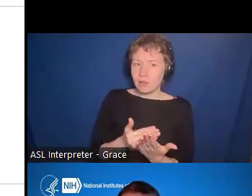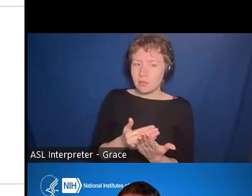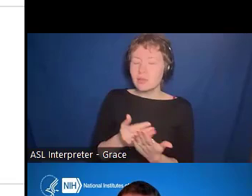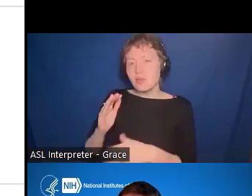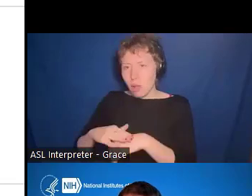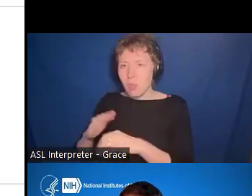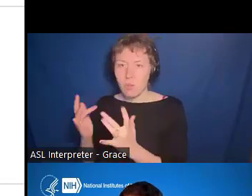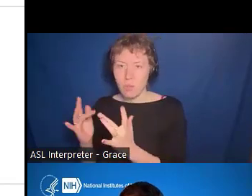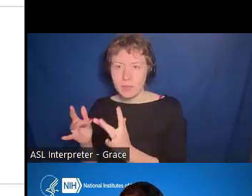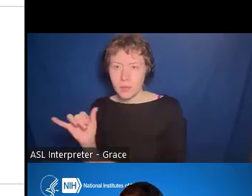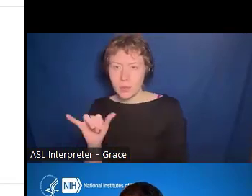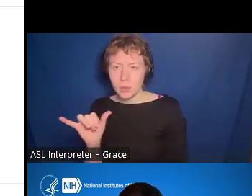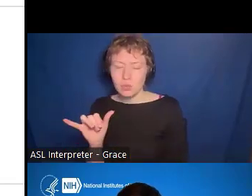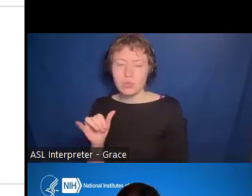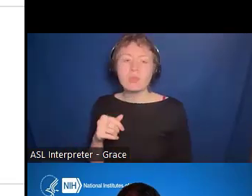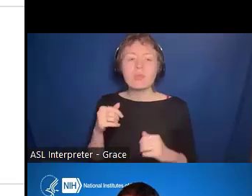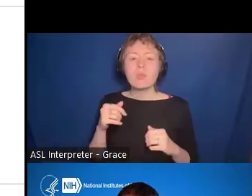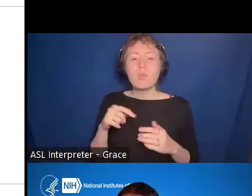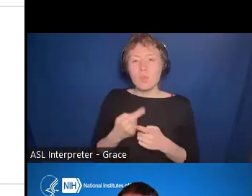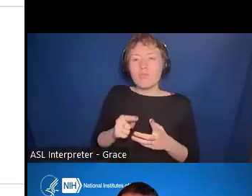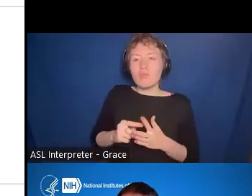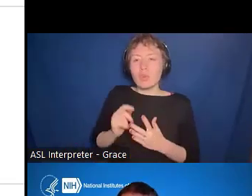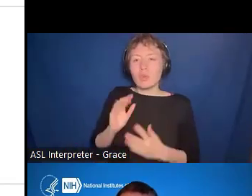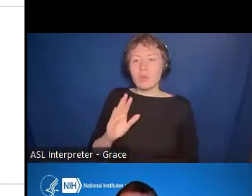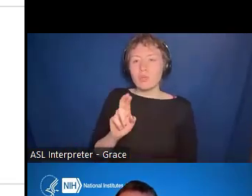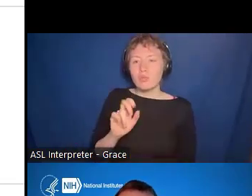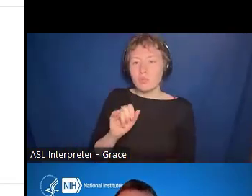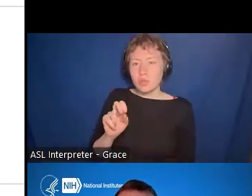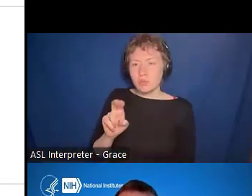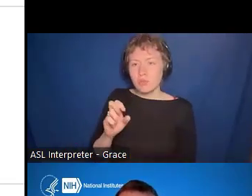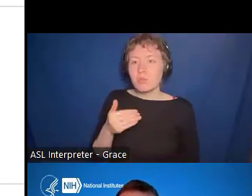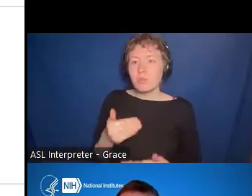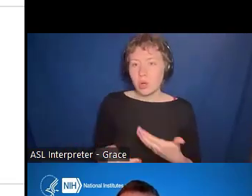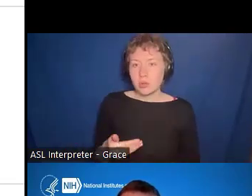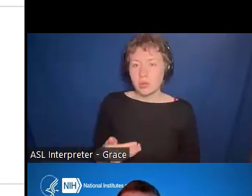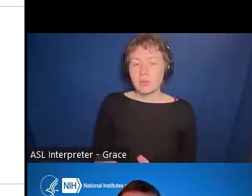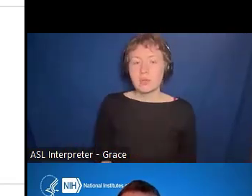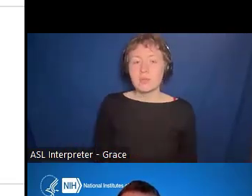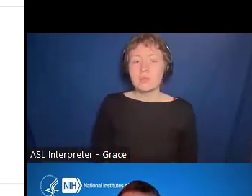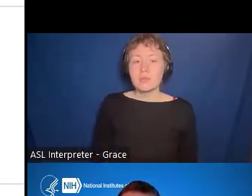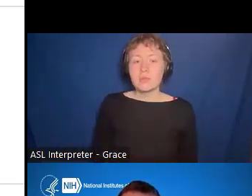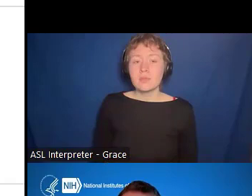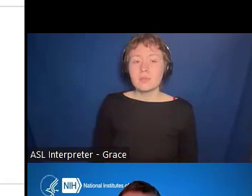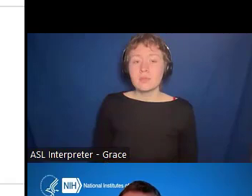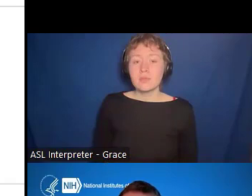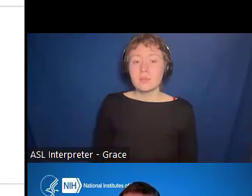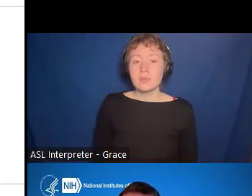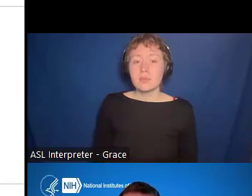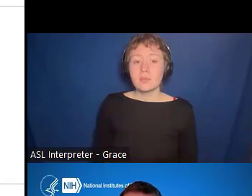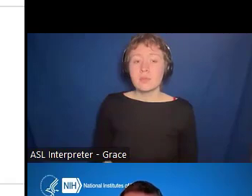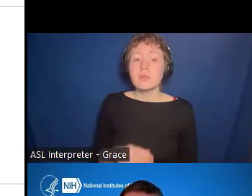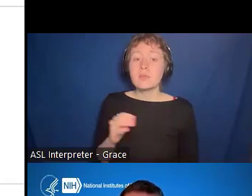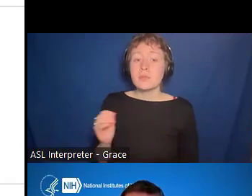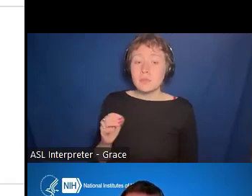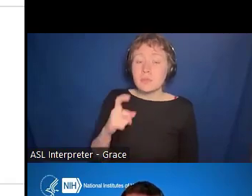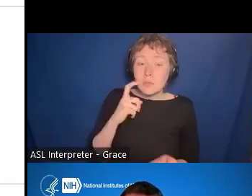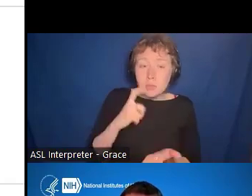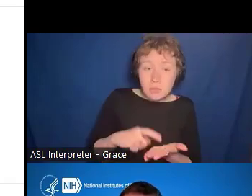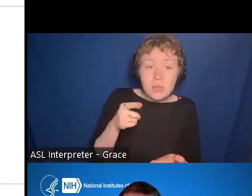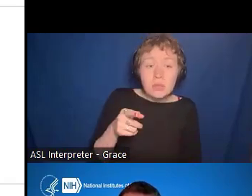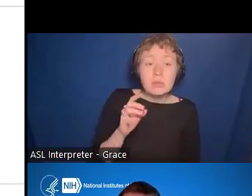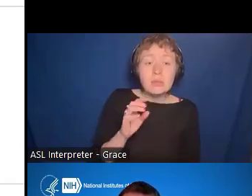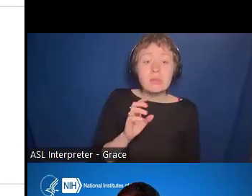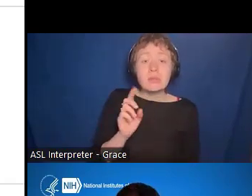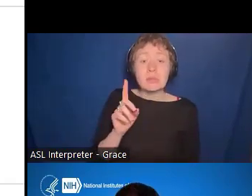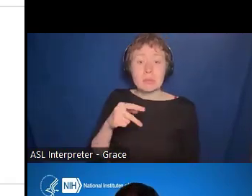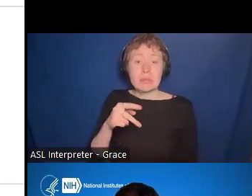as you start your reissuing process. We want to note that the DP activity codes have recently been removed, and that decision